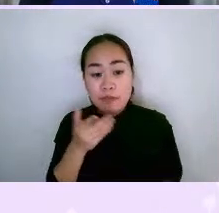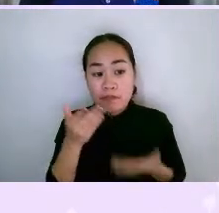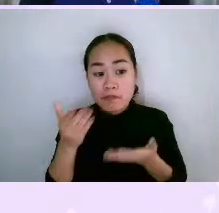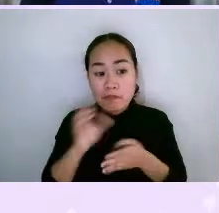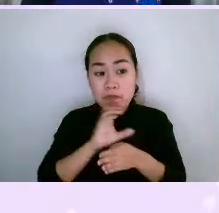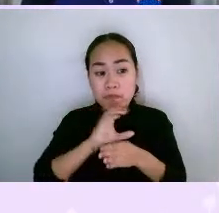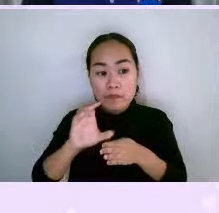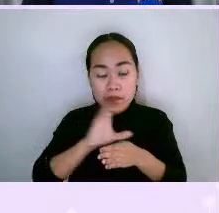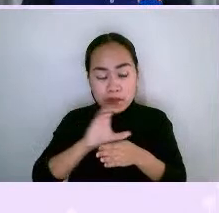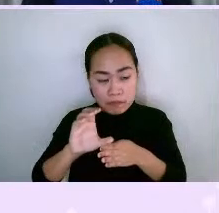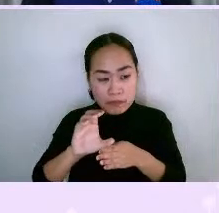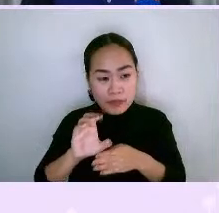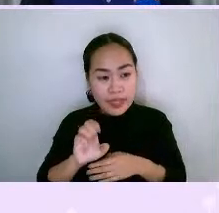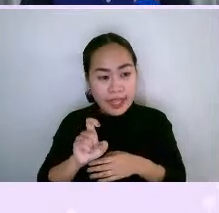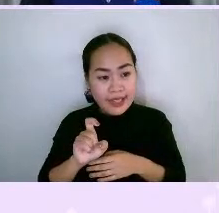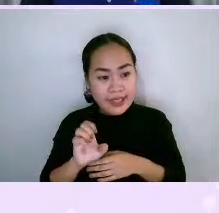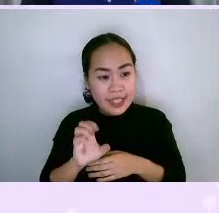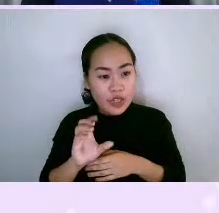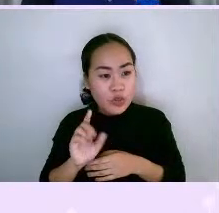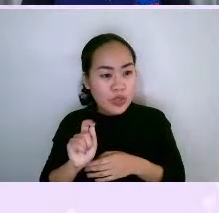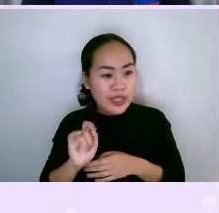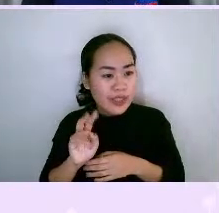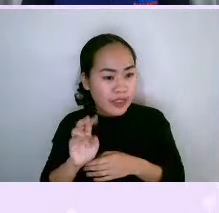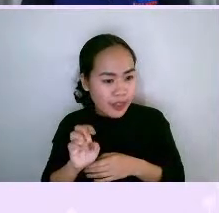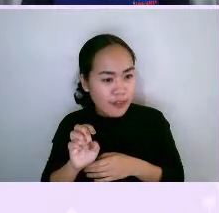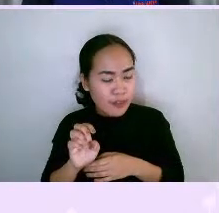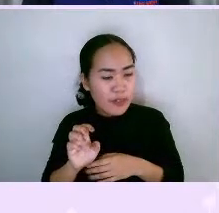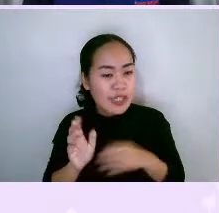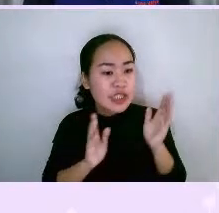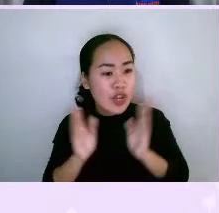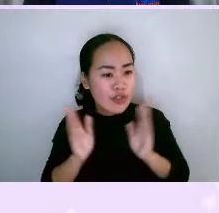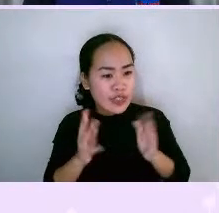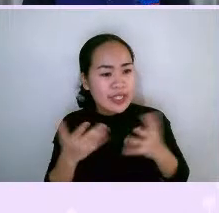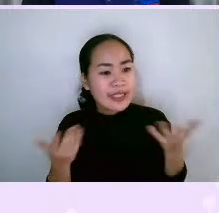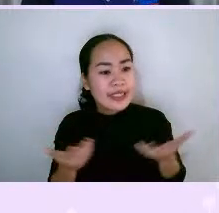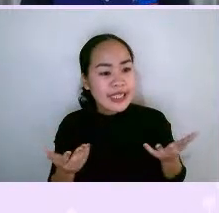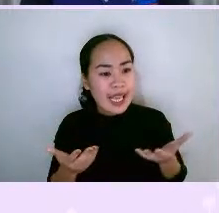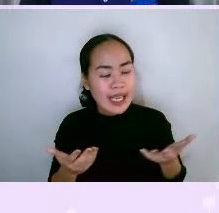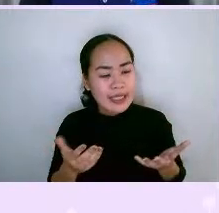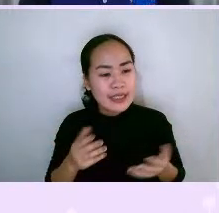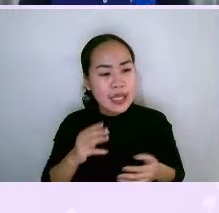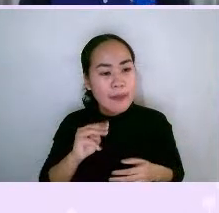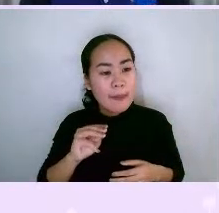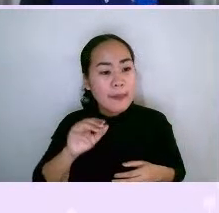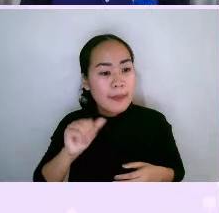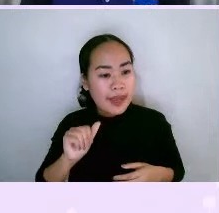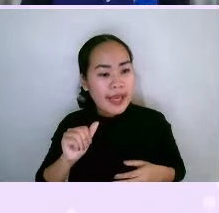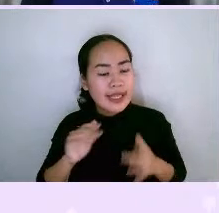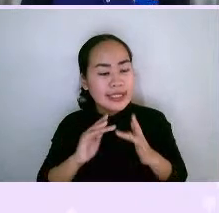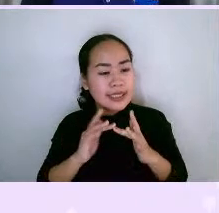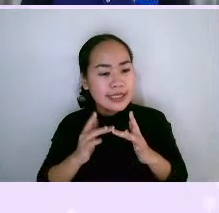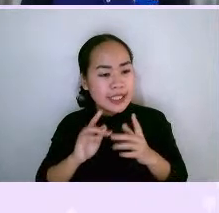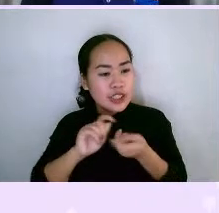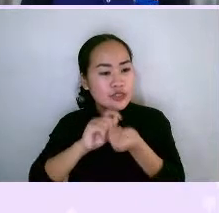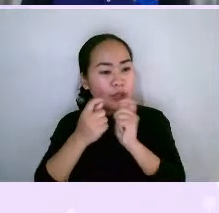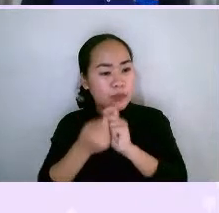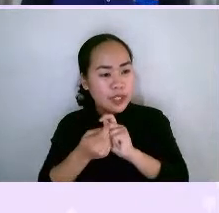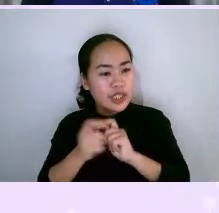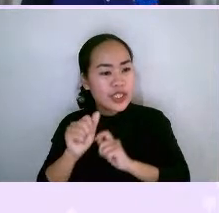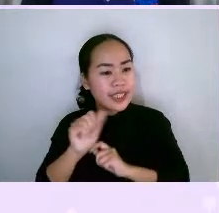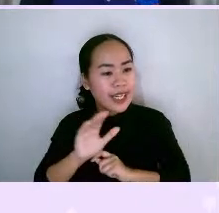service officer. Graduate po siya sa isang executive masterclass in digital transformation sa Asian Institute of